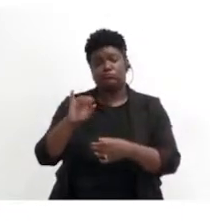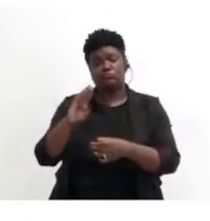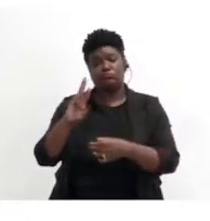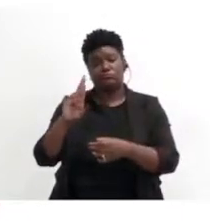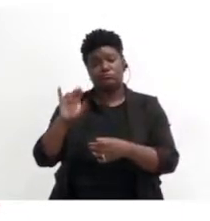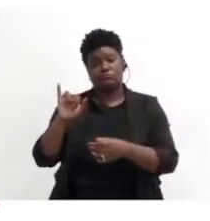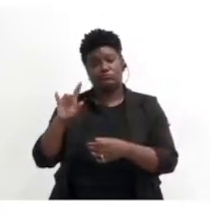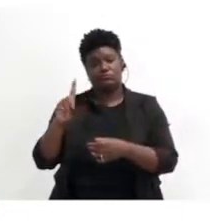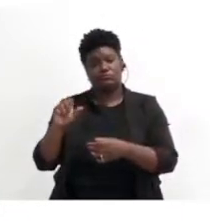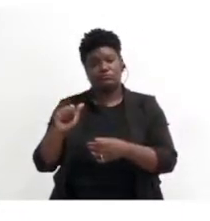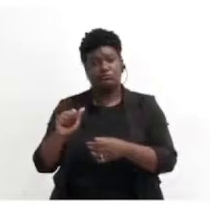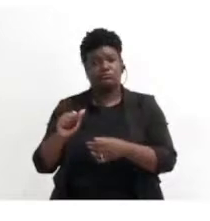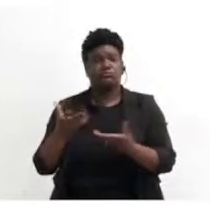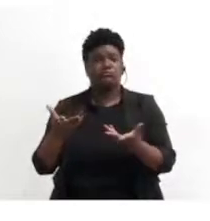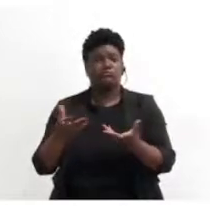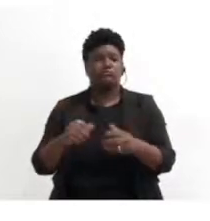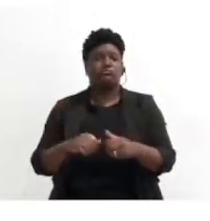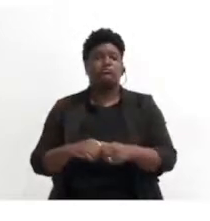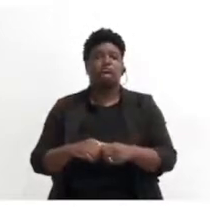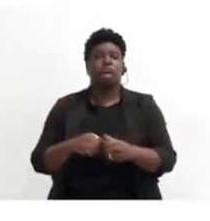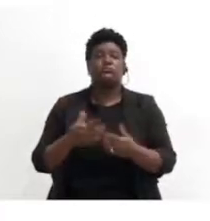So we talked before about the